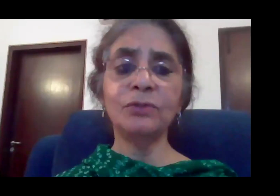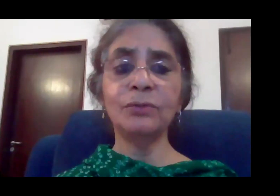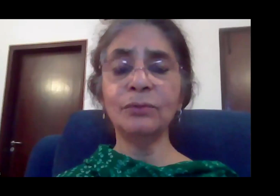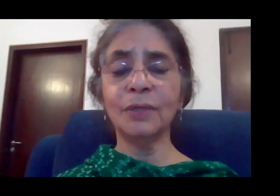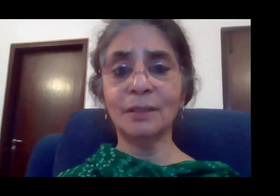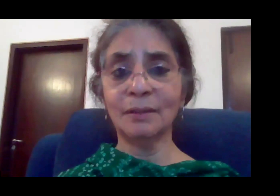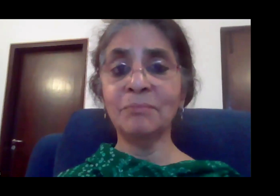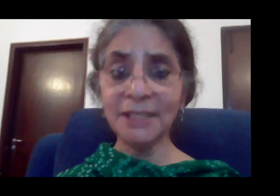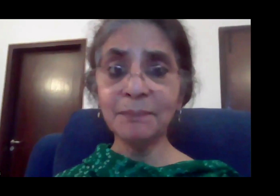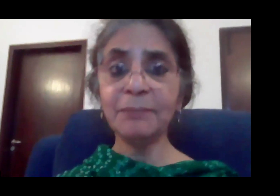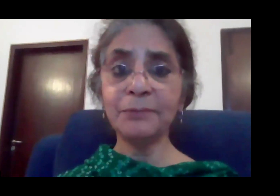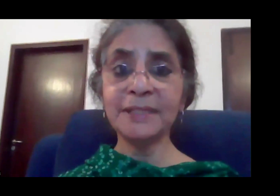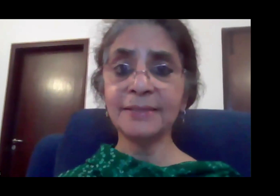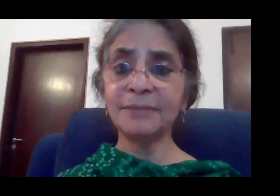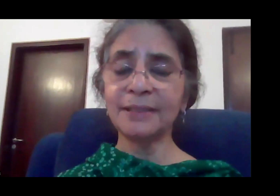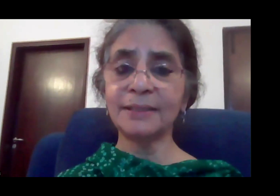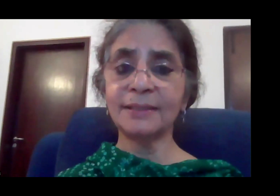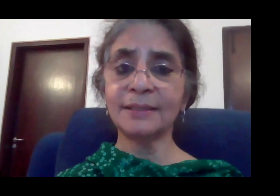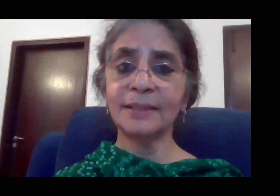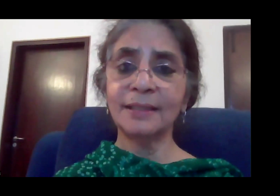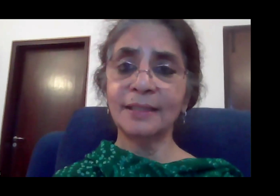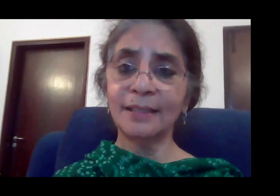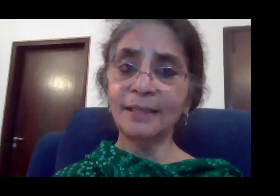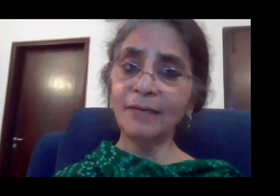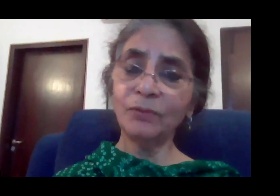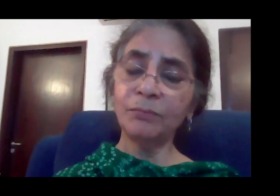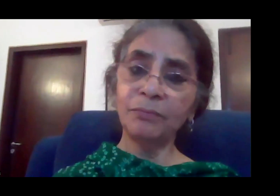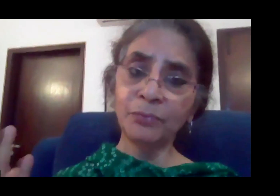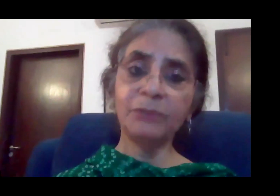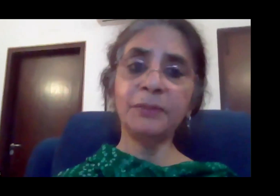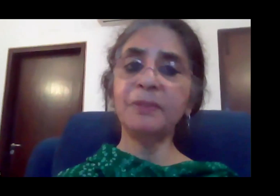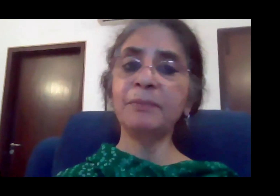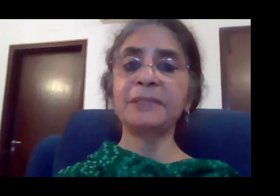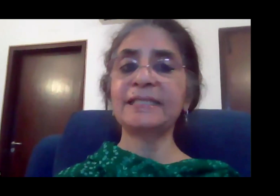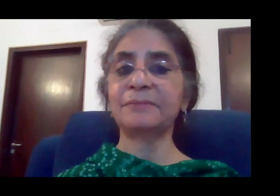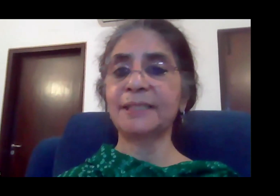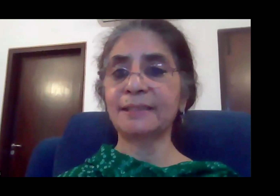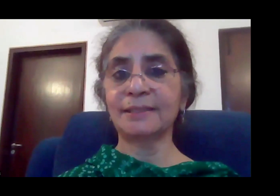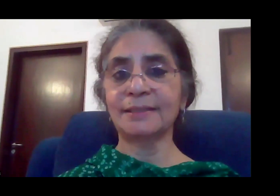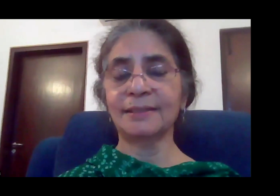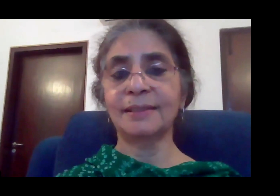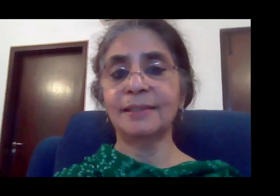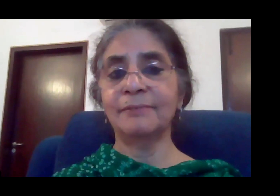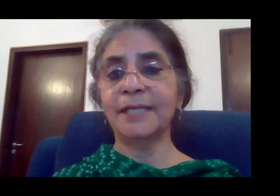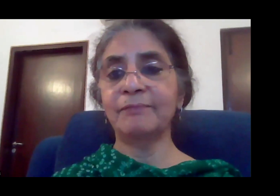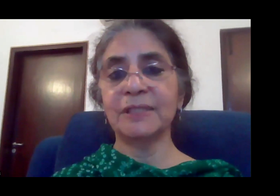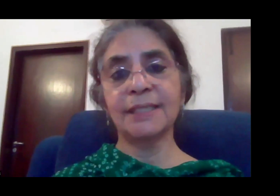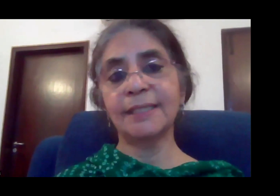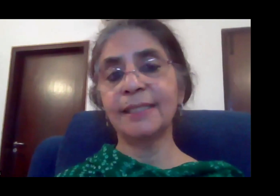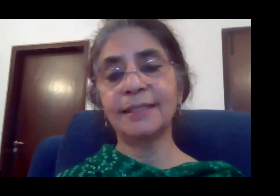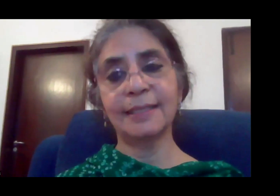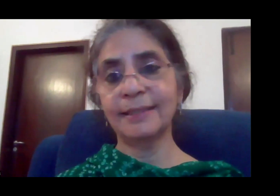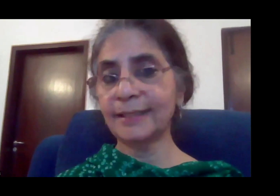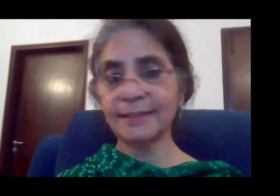They have to meet people with disabilities. They have to work with people with disabilities. That we have to